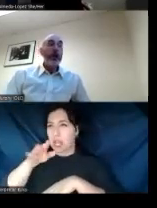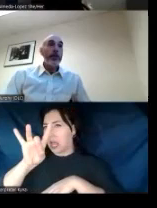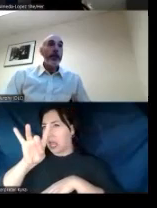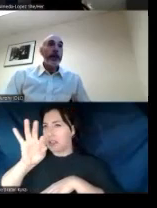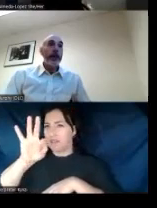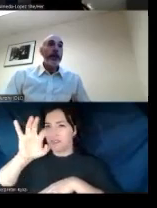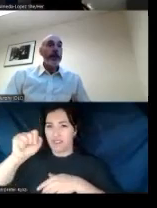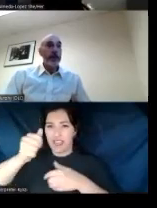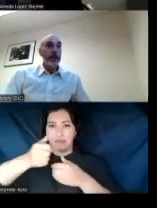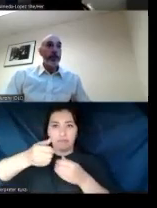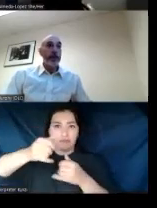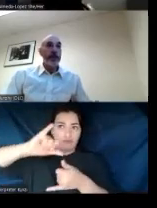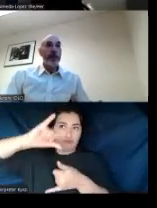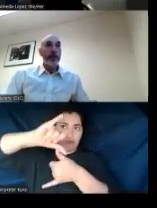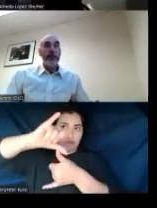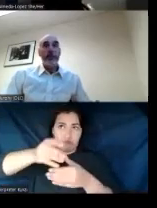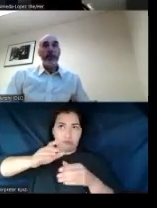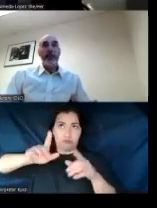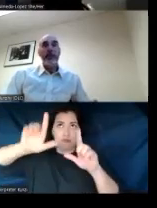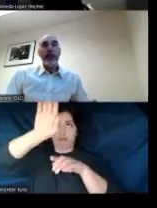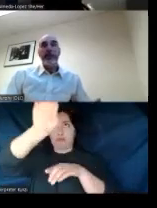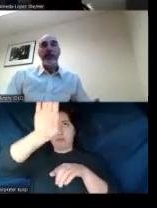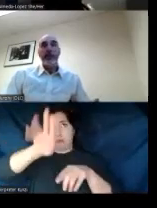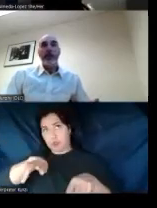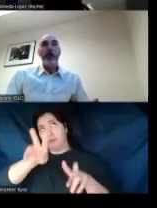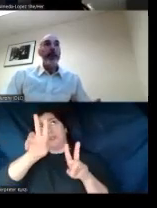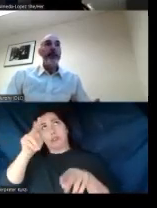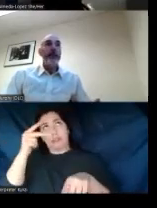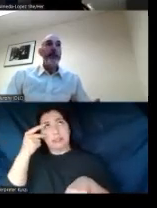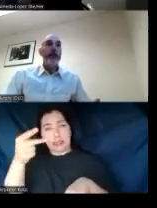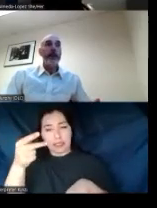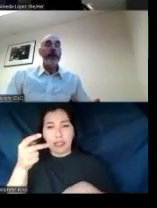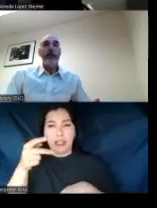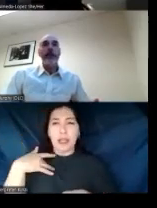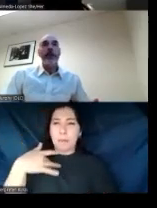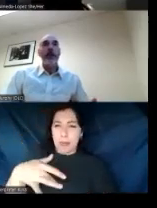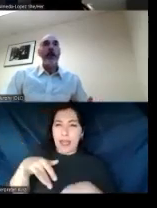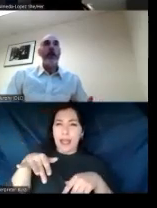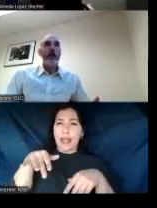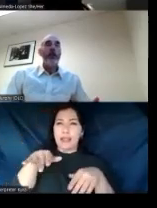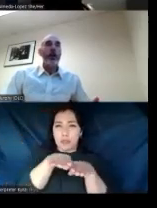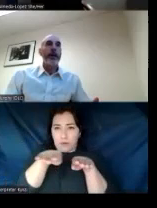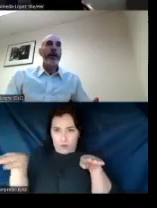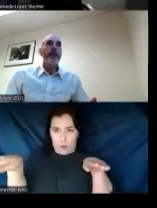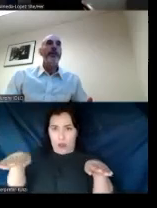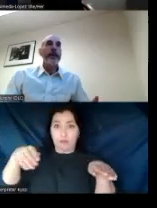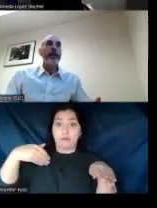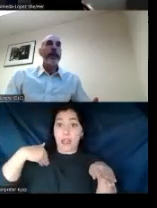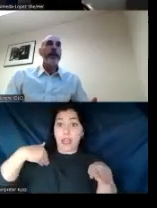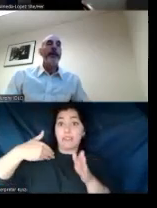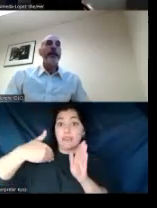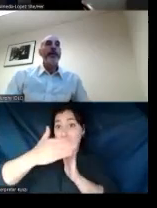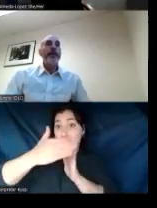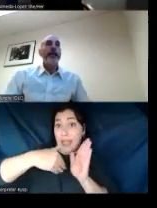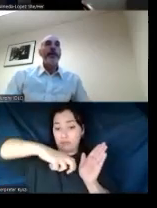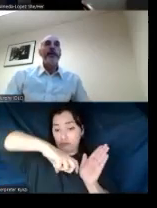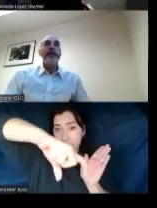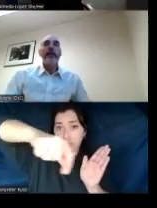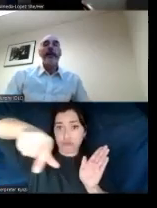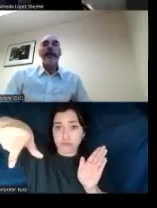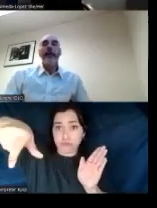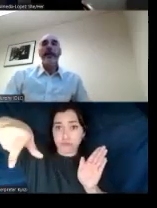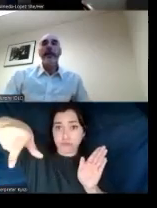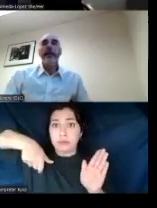Are there ground markings? Usually the spaces are painted. So are there markings to indicate that it